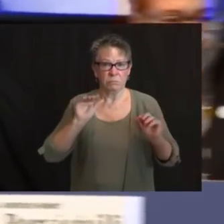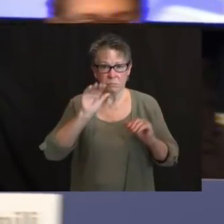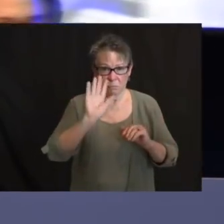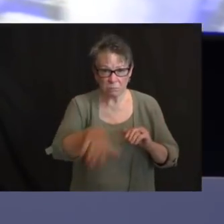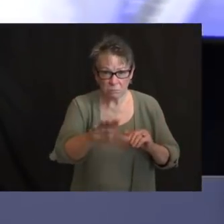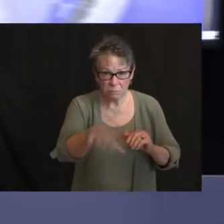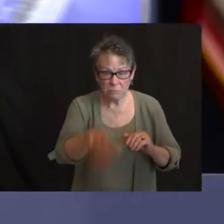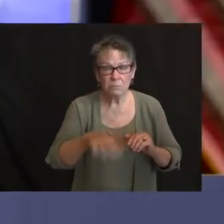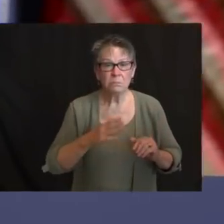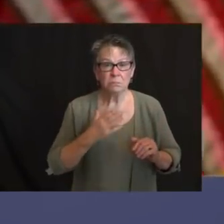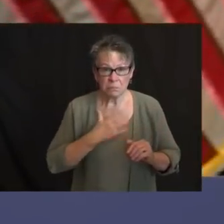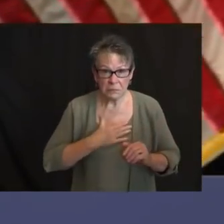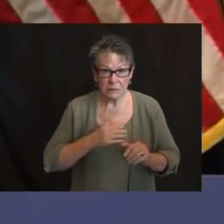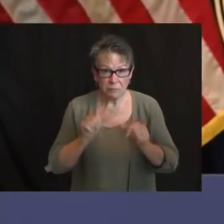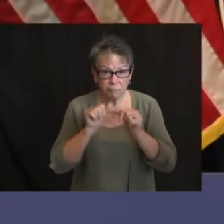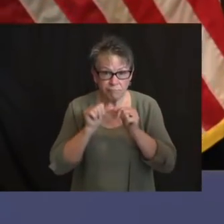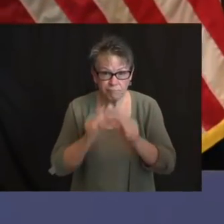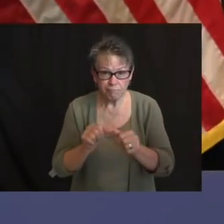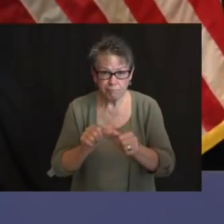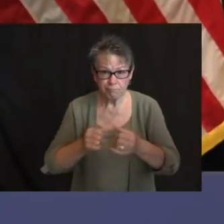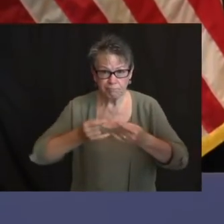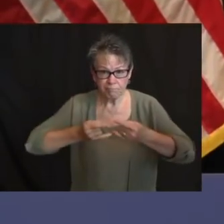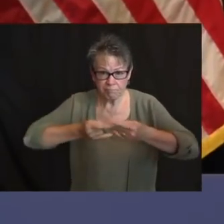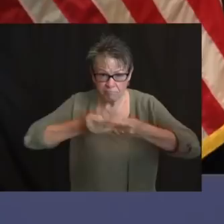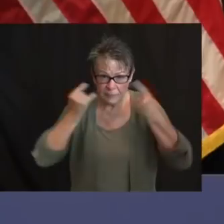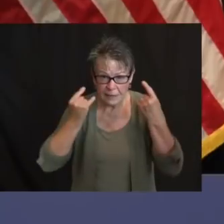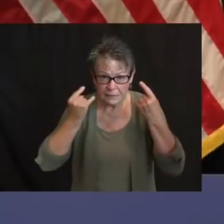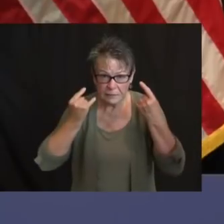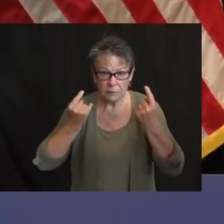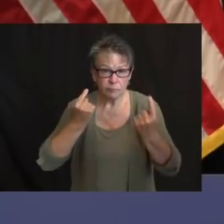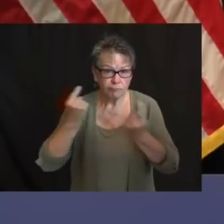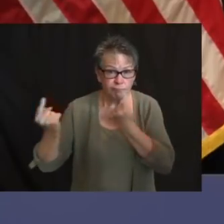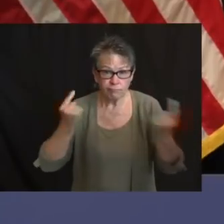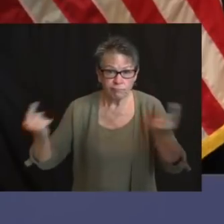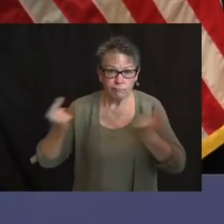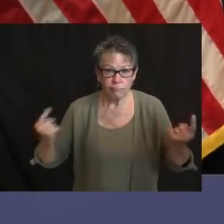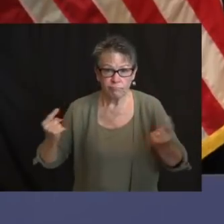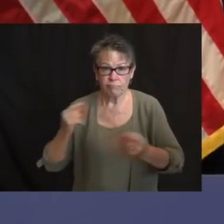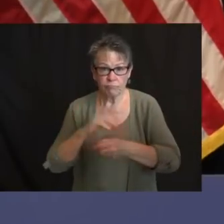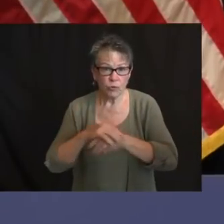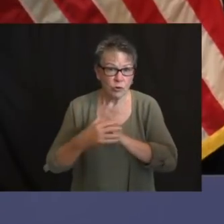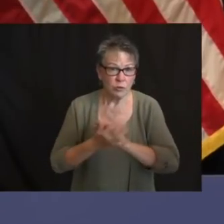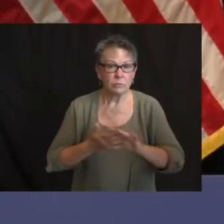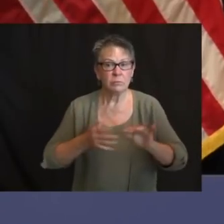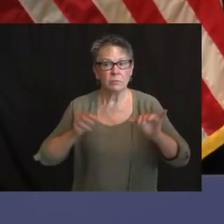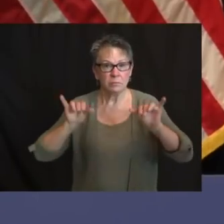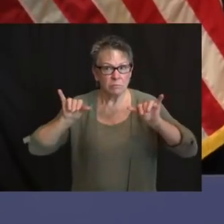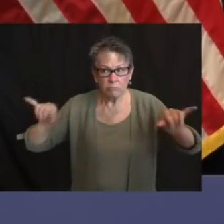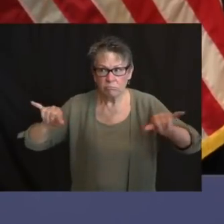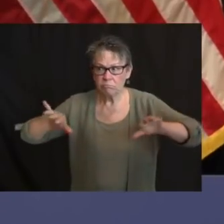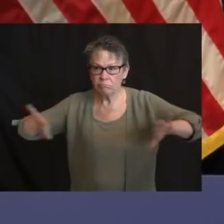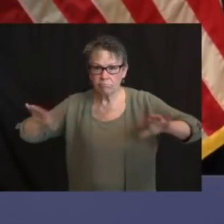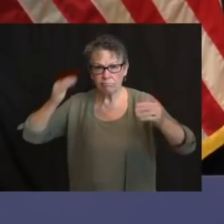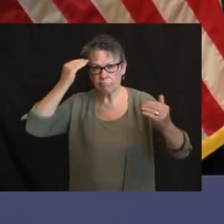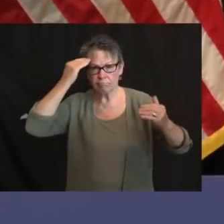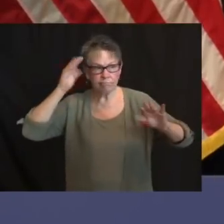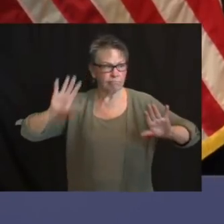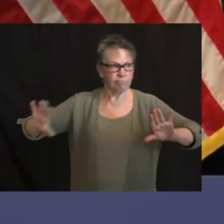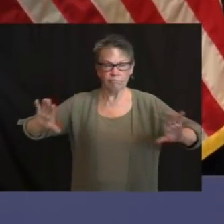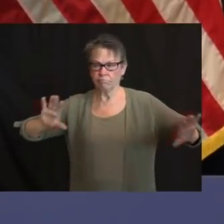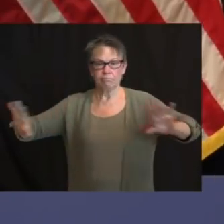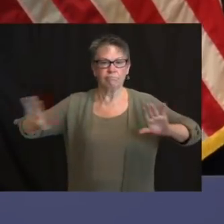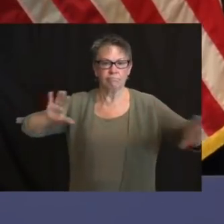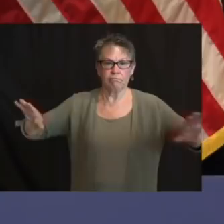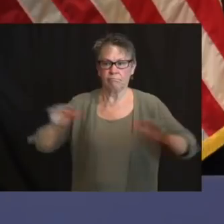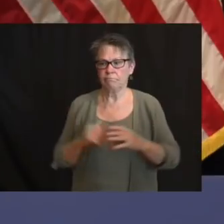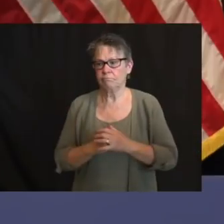Judy, thank you. We haven't hit this lately, but ventilator use holding it around low 70% of the folks